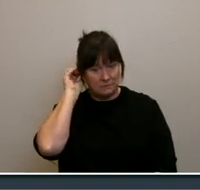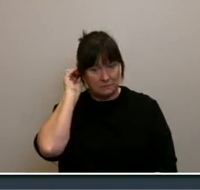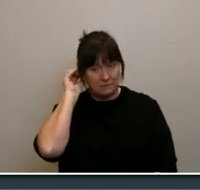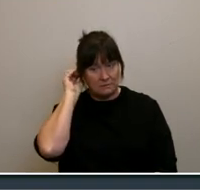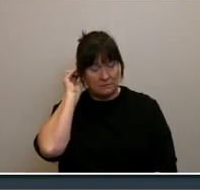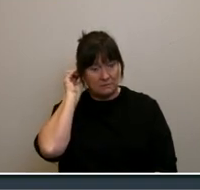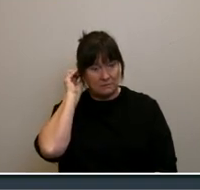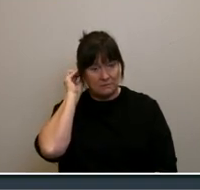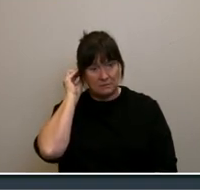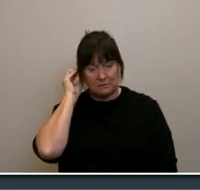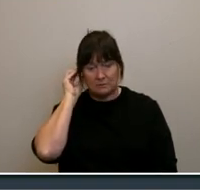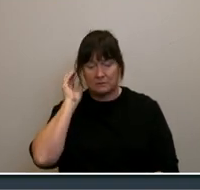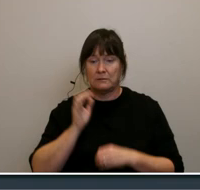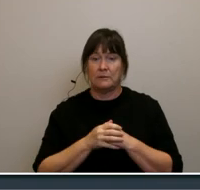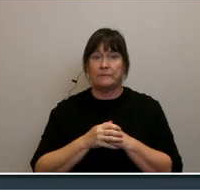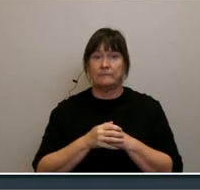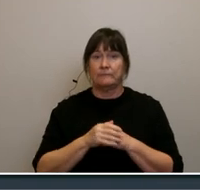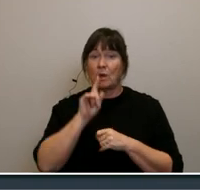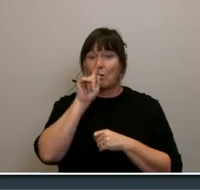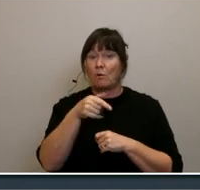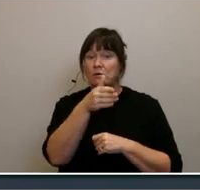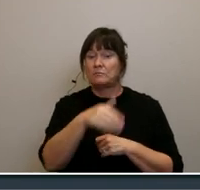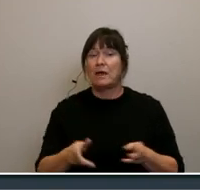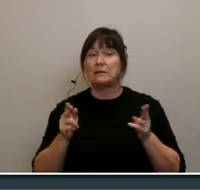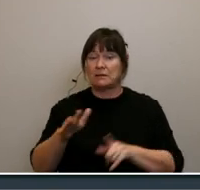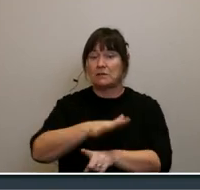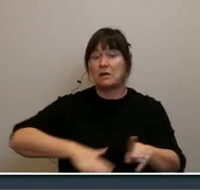pretty seriously degraded. 85% of